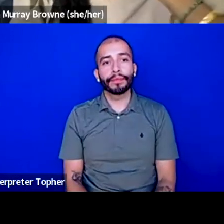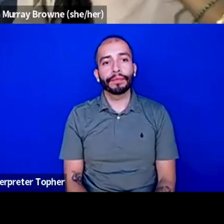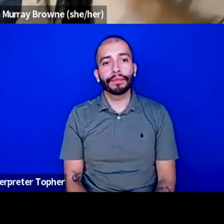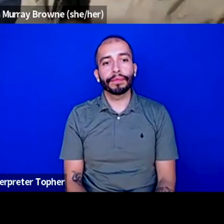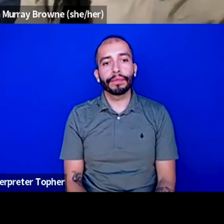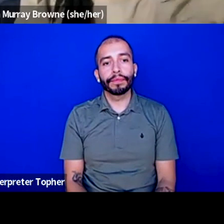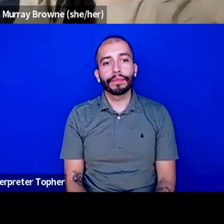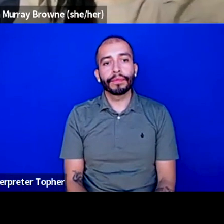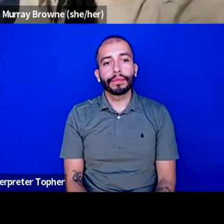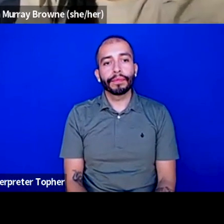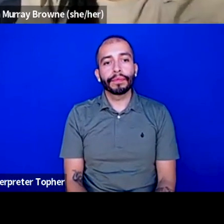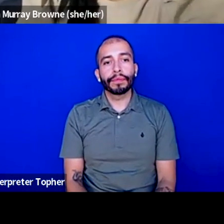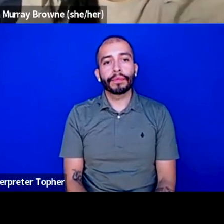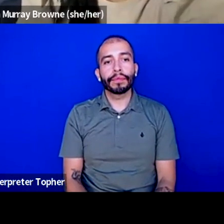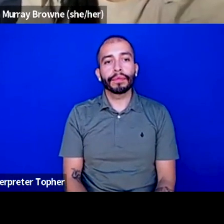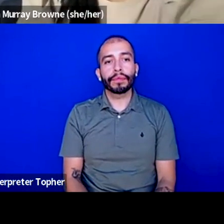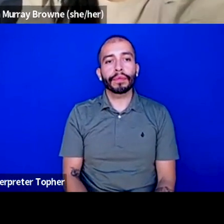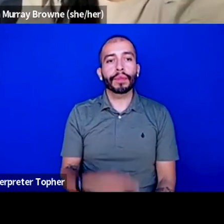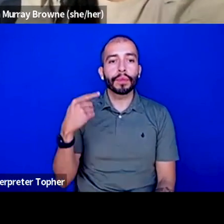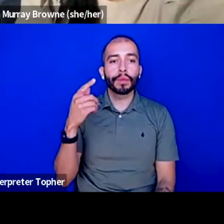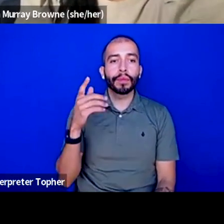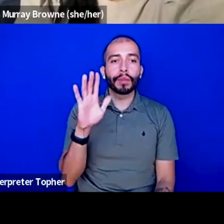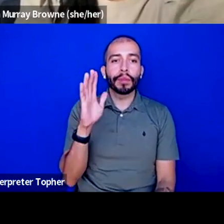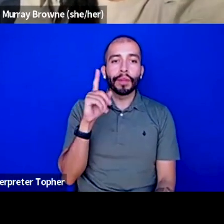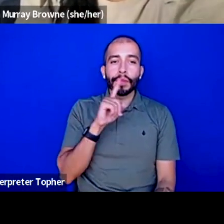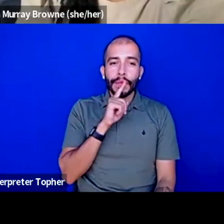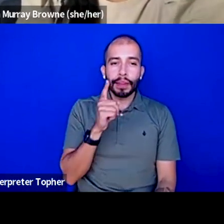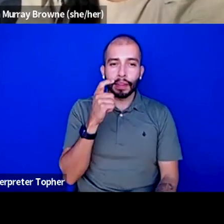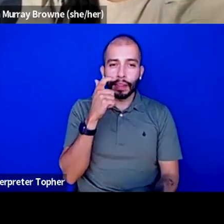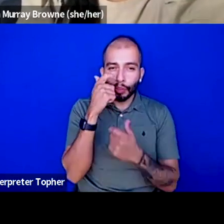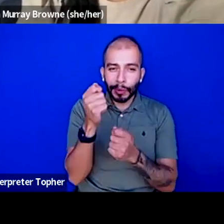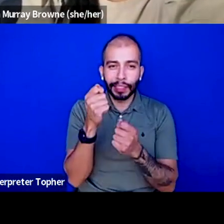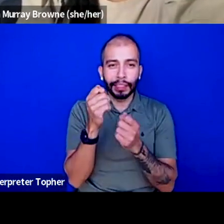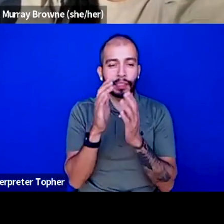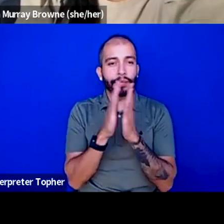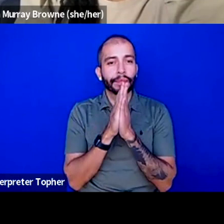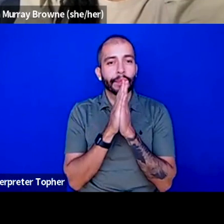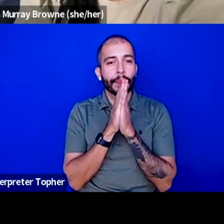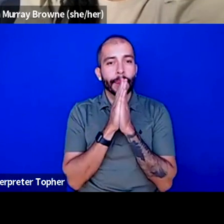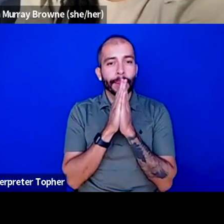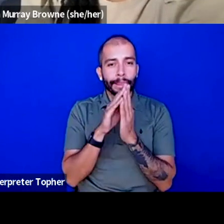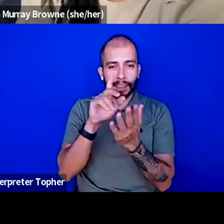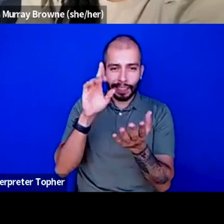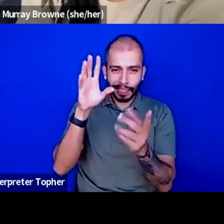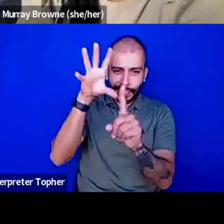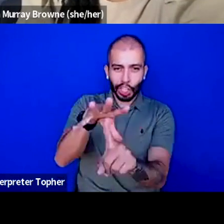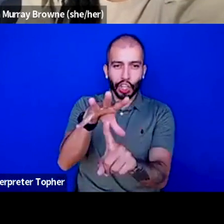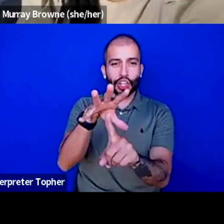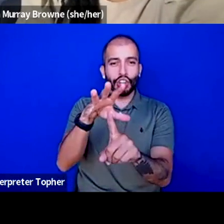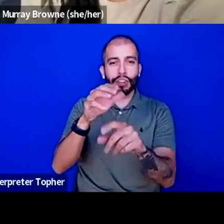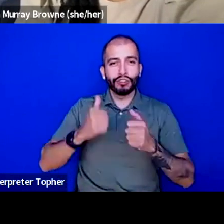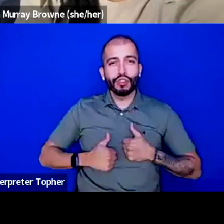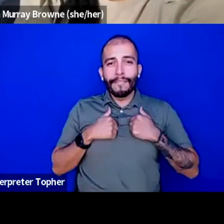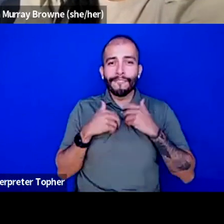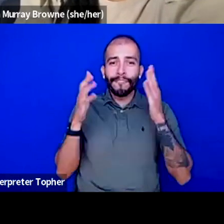We're really interested in centering survivors and listening to the experiences of people who have